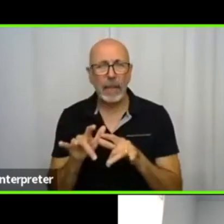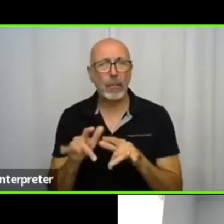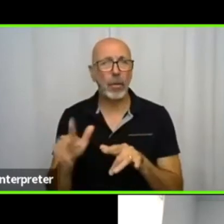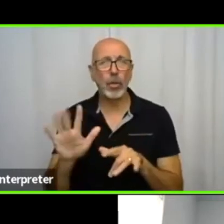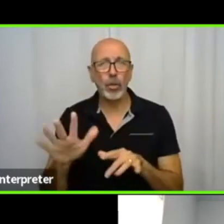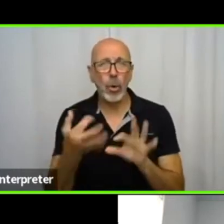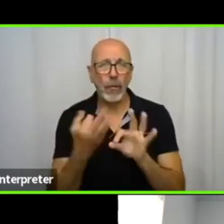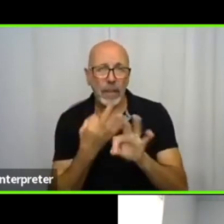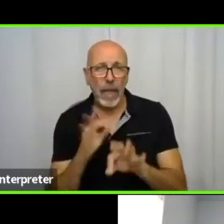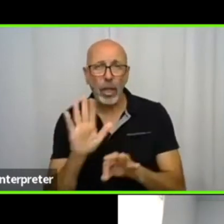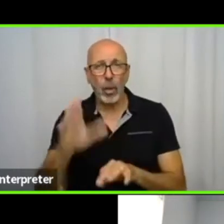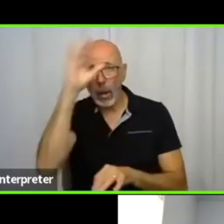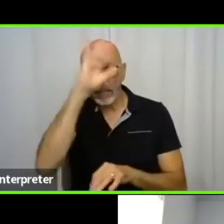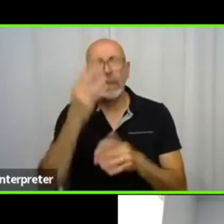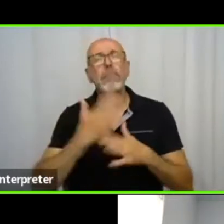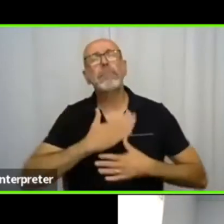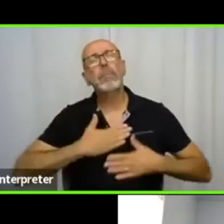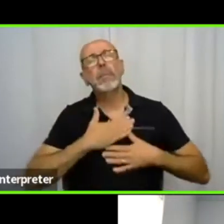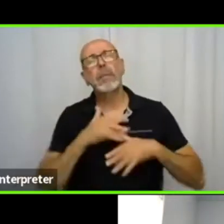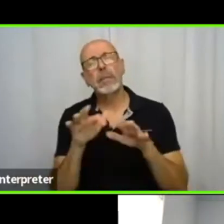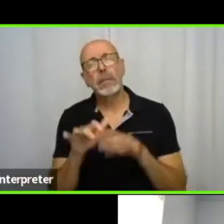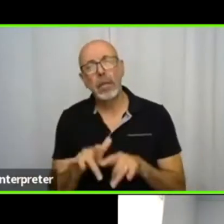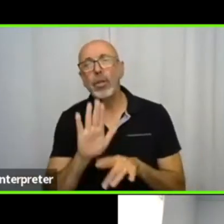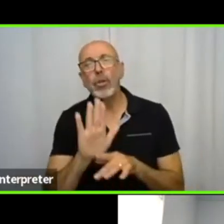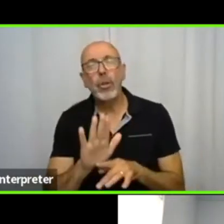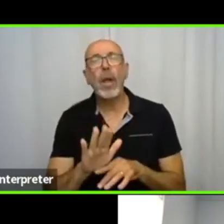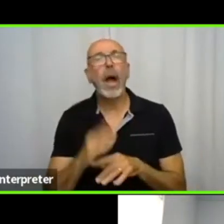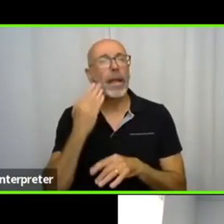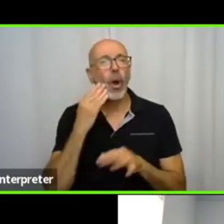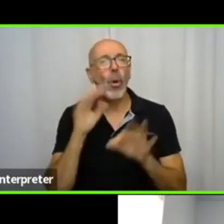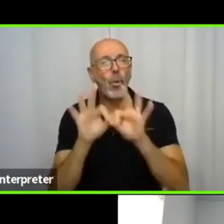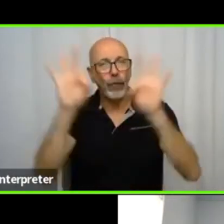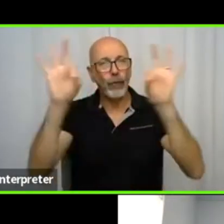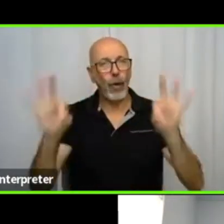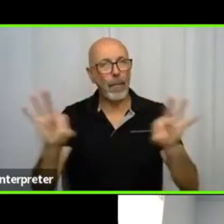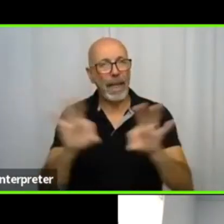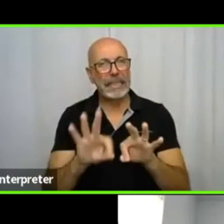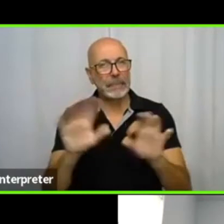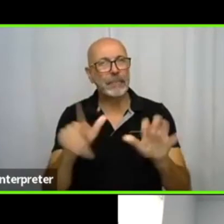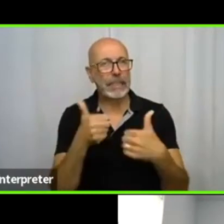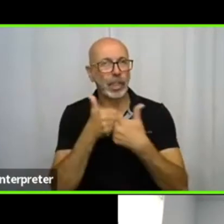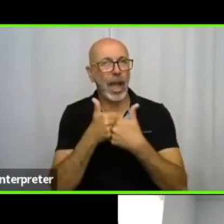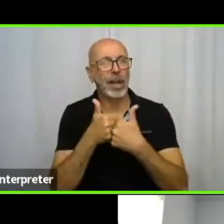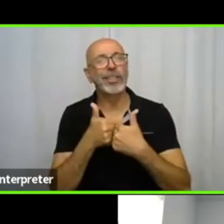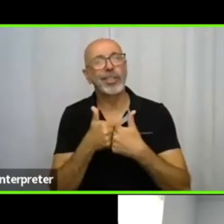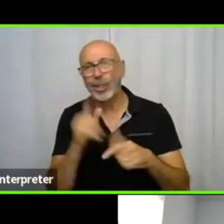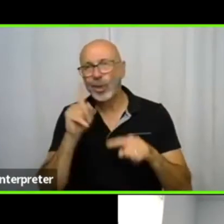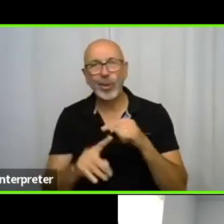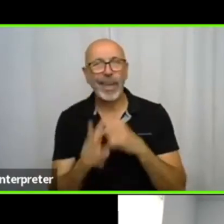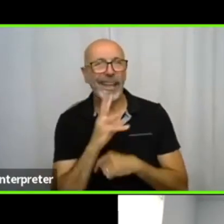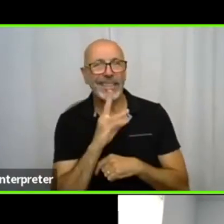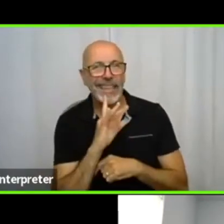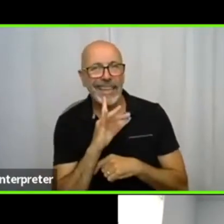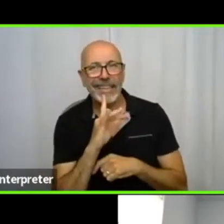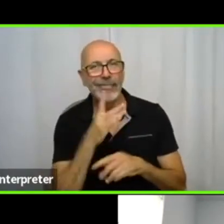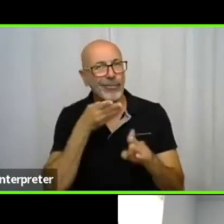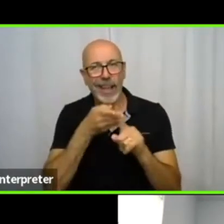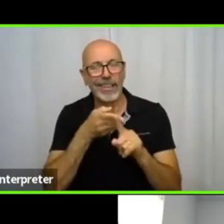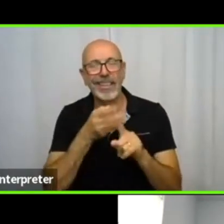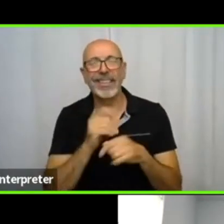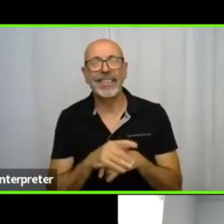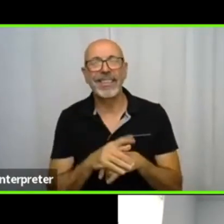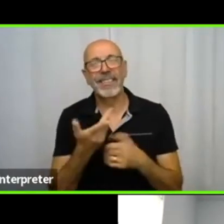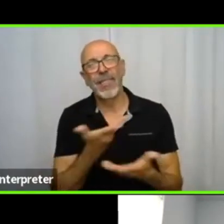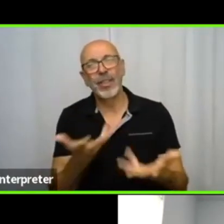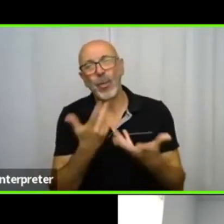you. I realize the webinar format makes this slightly more challenging because you cannot speak to us the things you